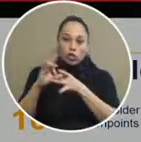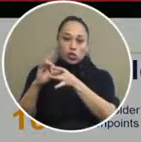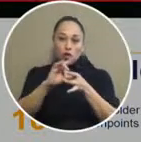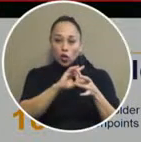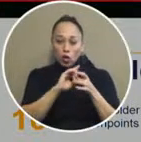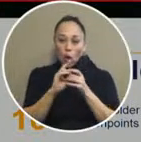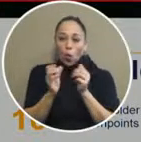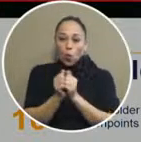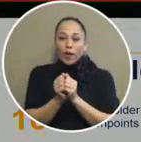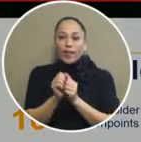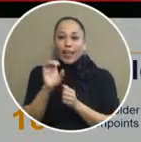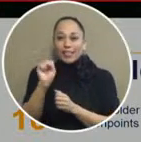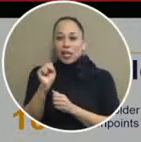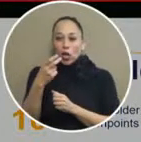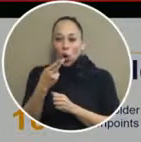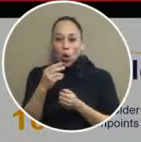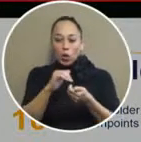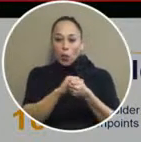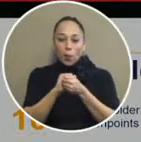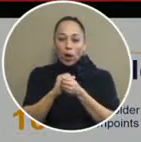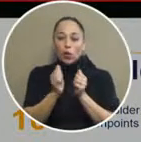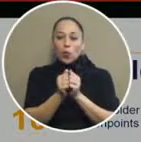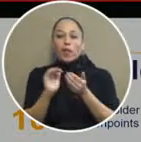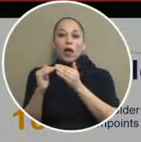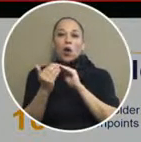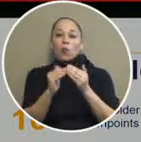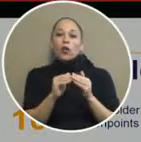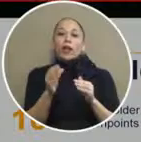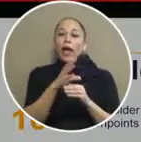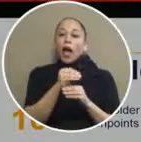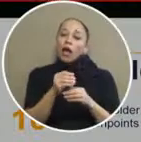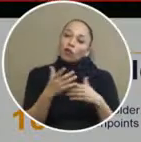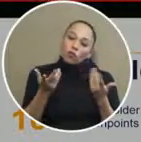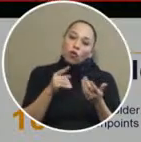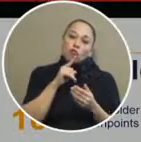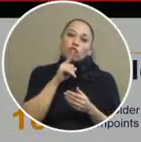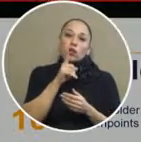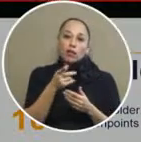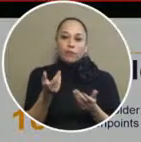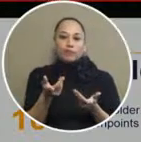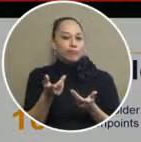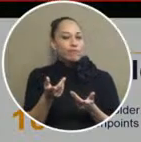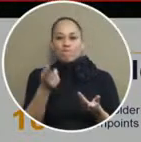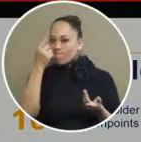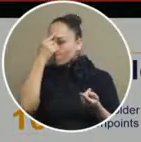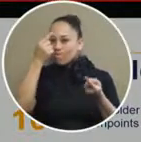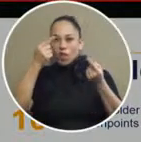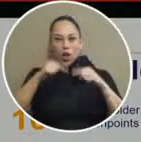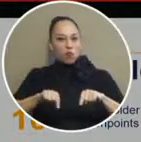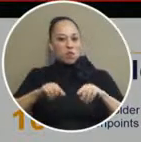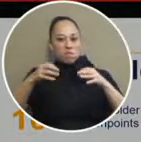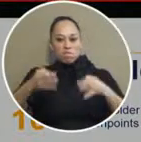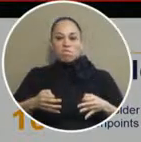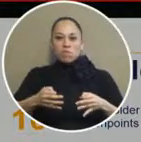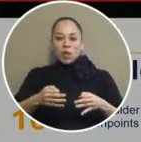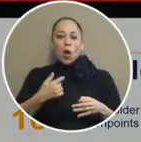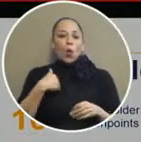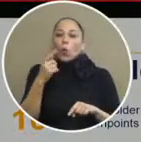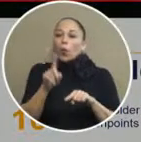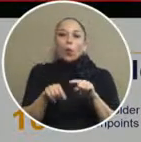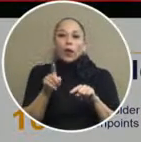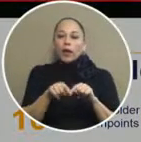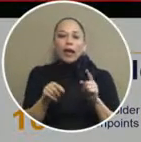with our stakeholder partners, with the community. And frankly, we could not agree with you more. We could